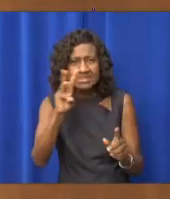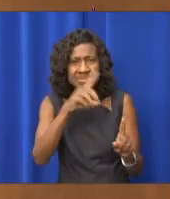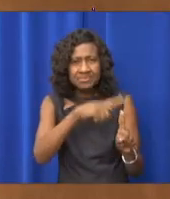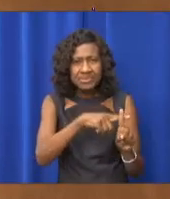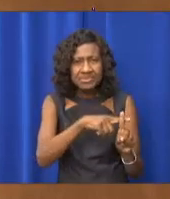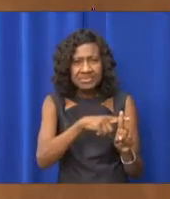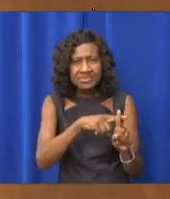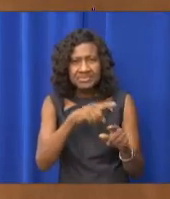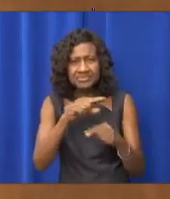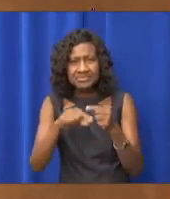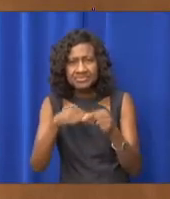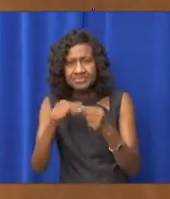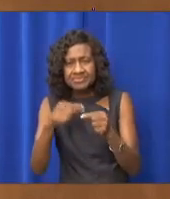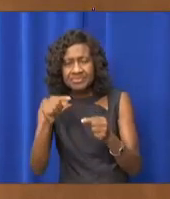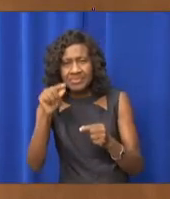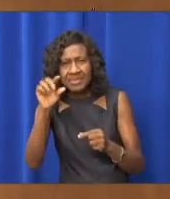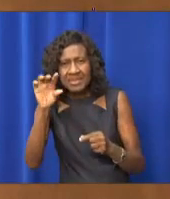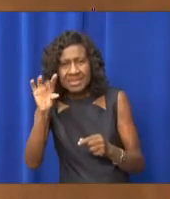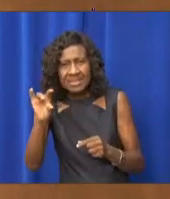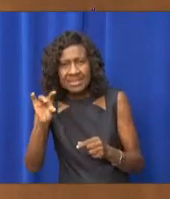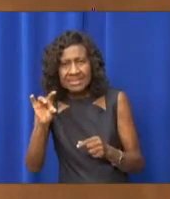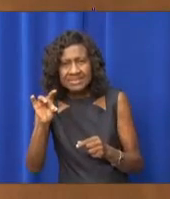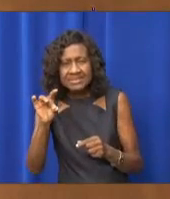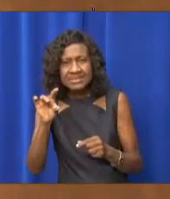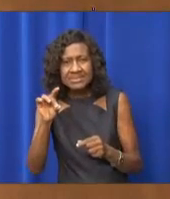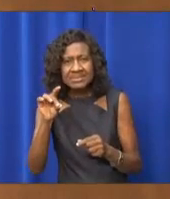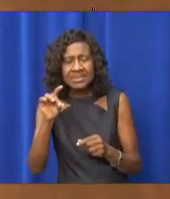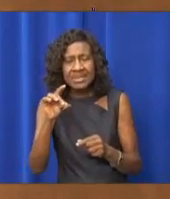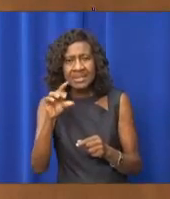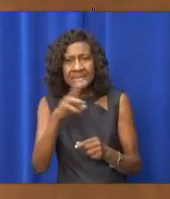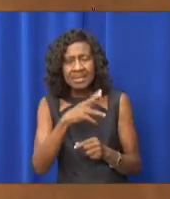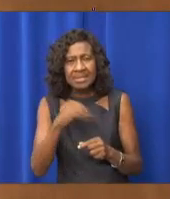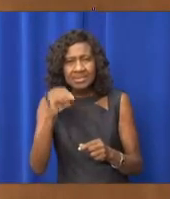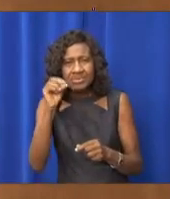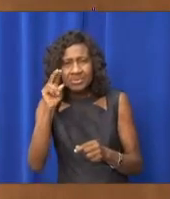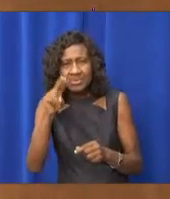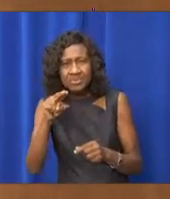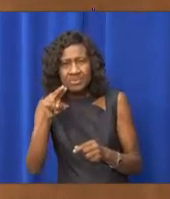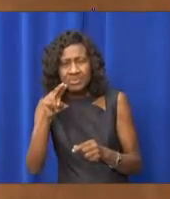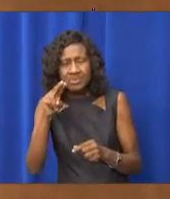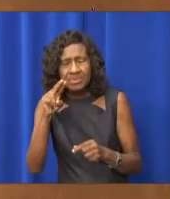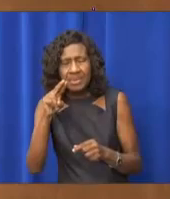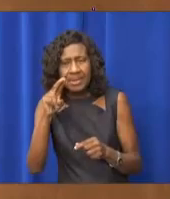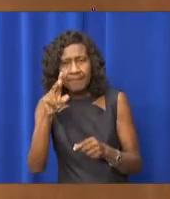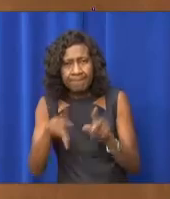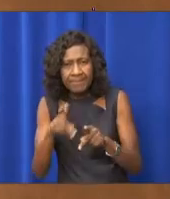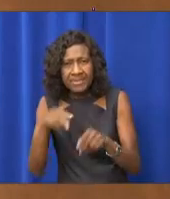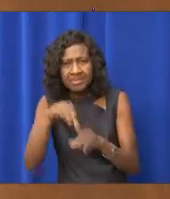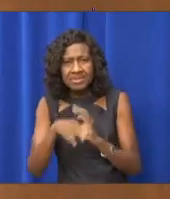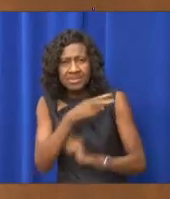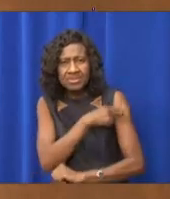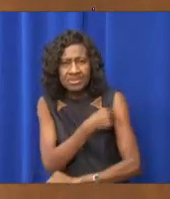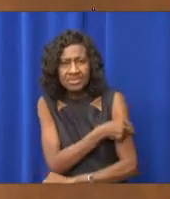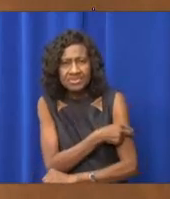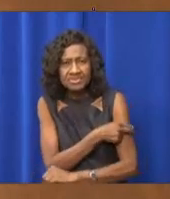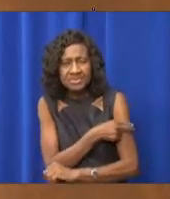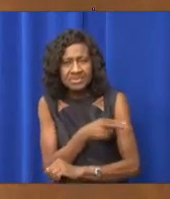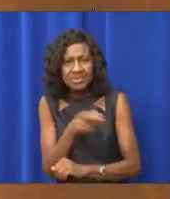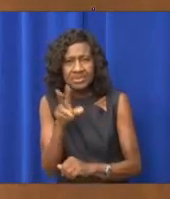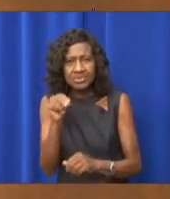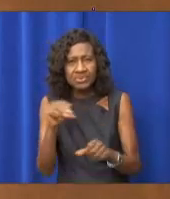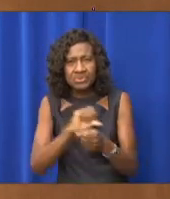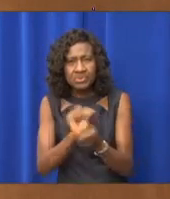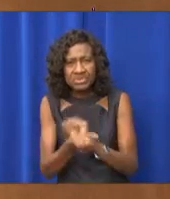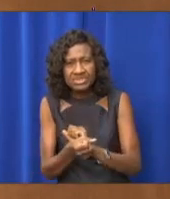is at 8, the number of asymptomatic at 21. The number of admitted is unchanged at 2, and the number of recovered